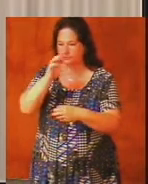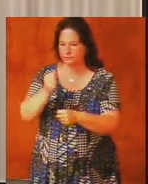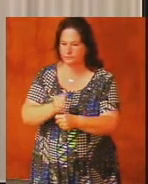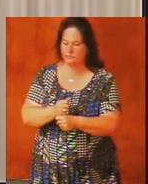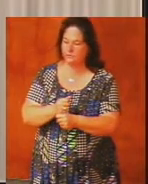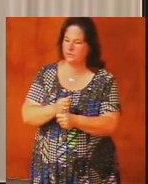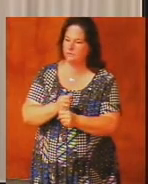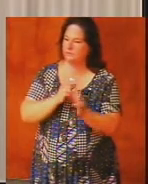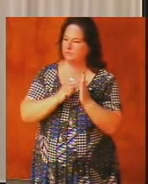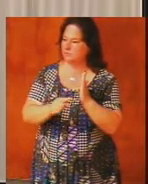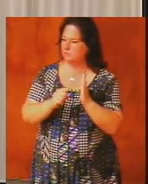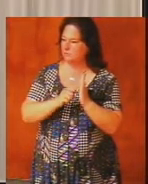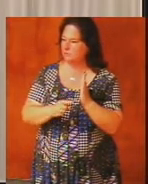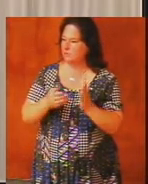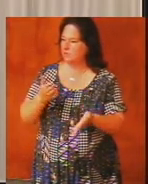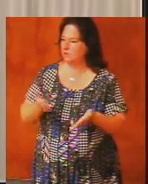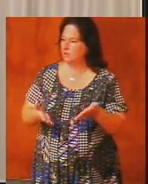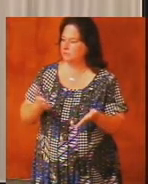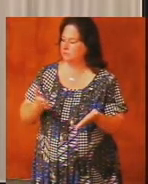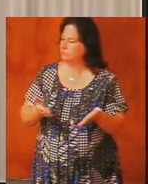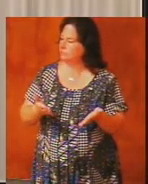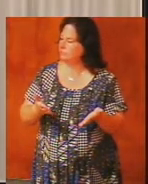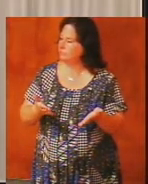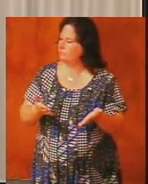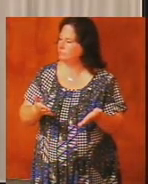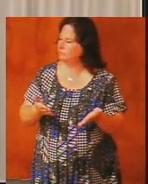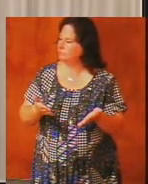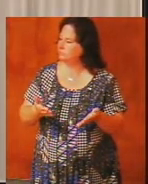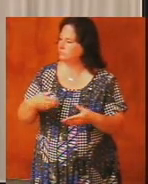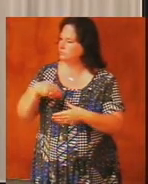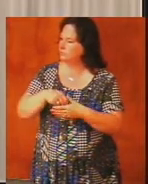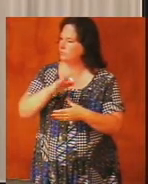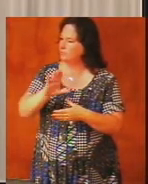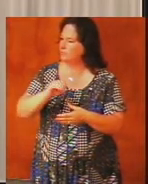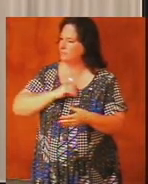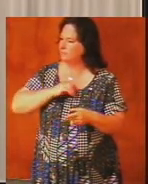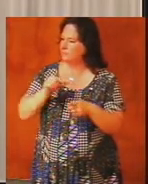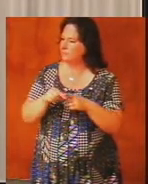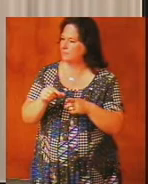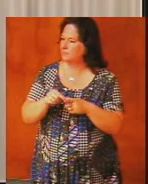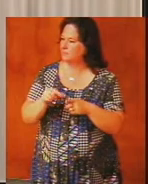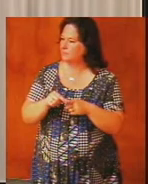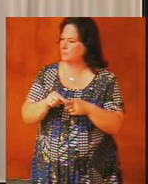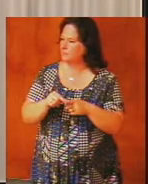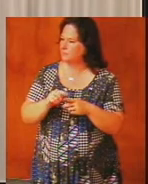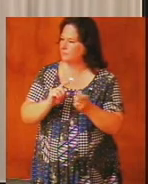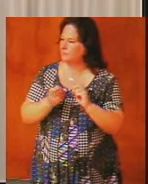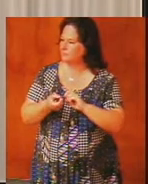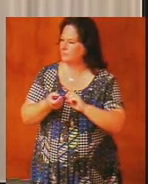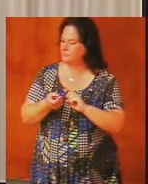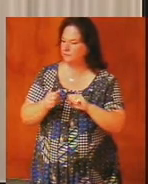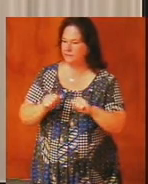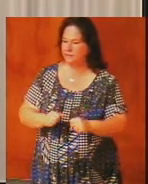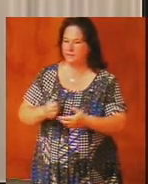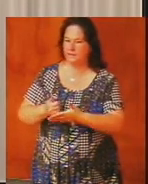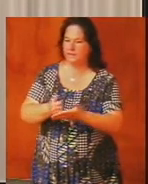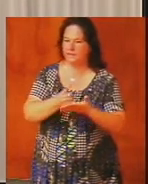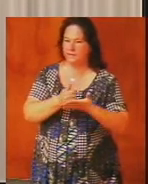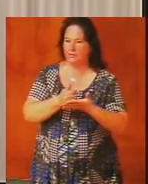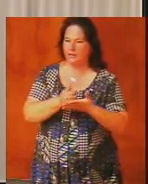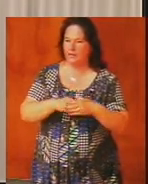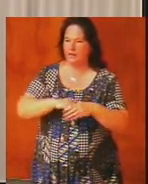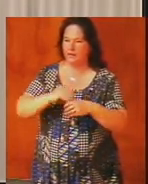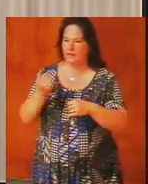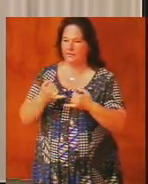Summarize the passage, perhaps putting it in your own words. It can be helpful to outline